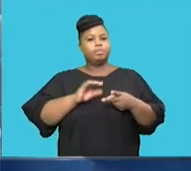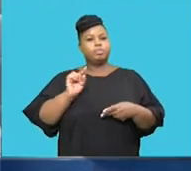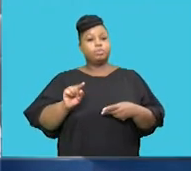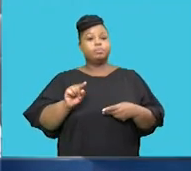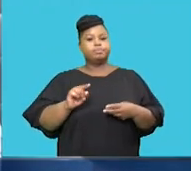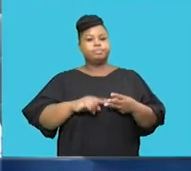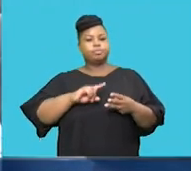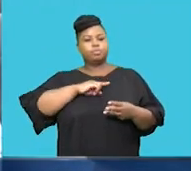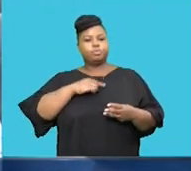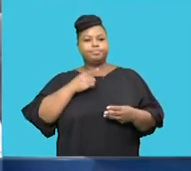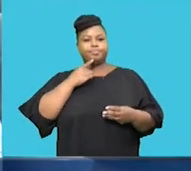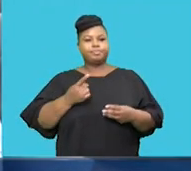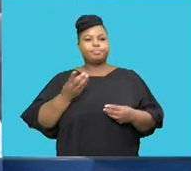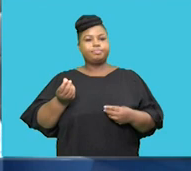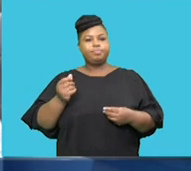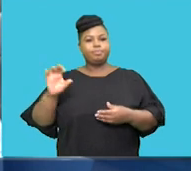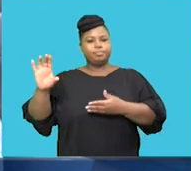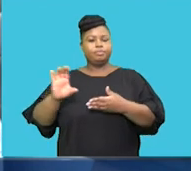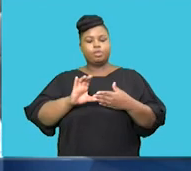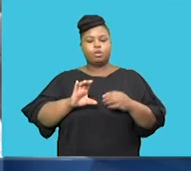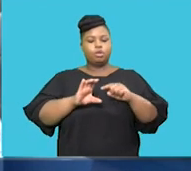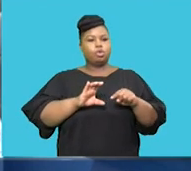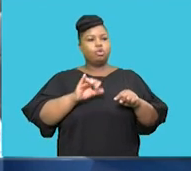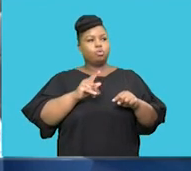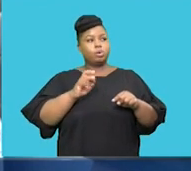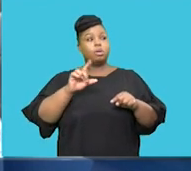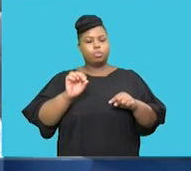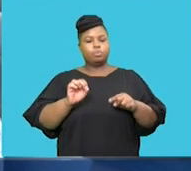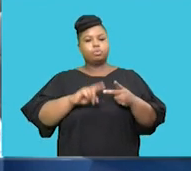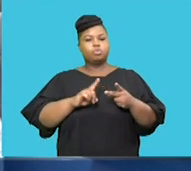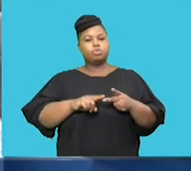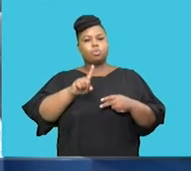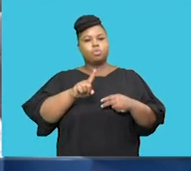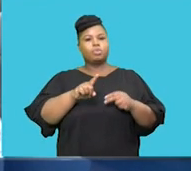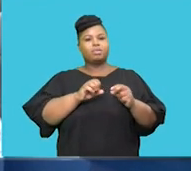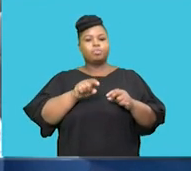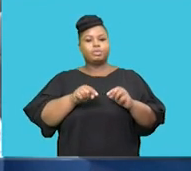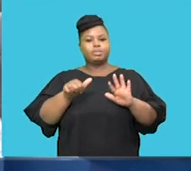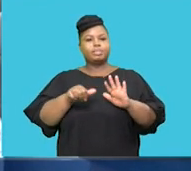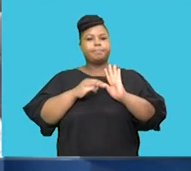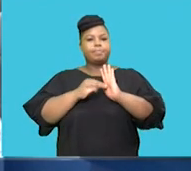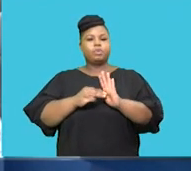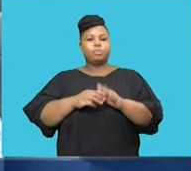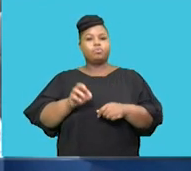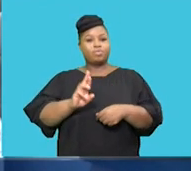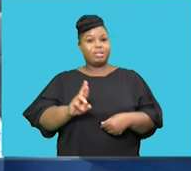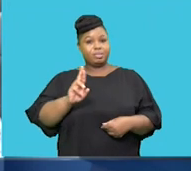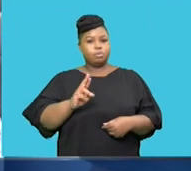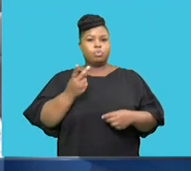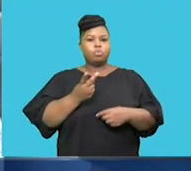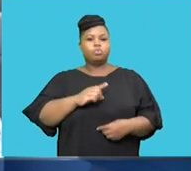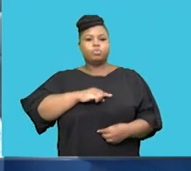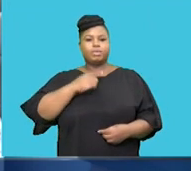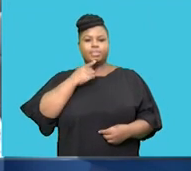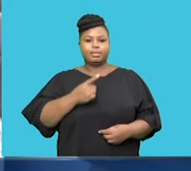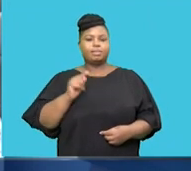le ho hlalosa ha tshelete e ka dingweng Nonkwelo e balwa ho diranta tse dimilione tse supa fielona pedi mme ebile e hlahella le